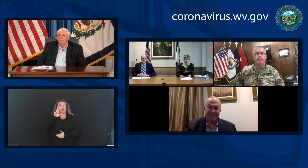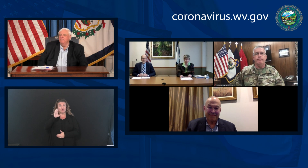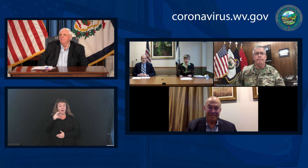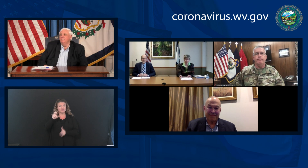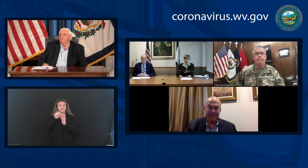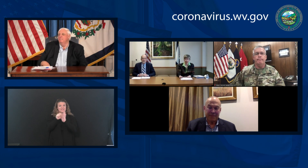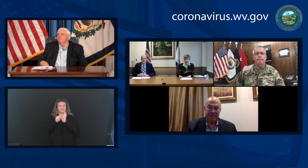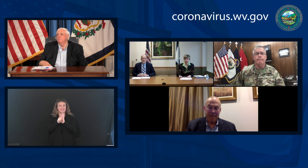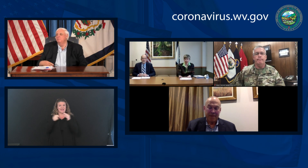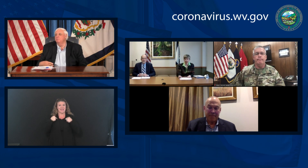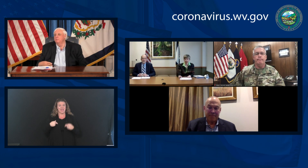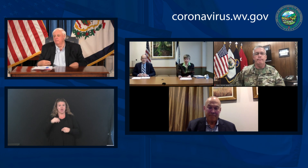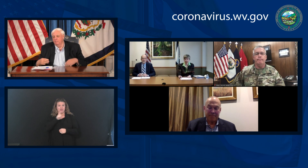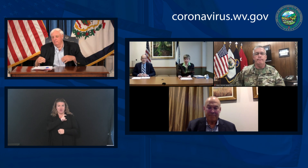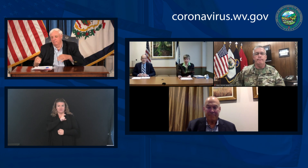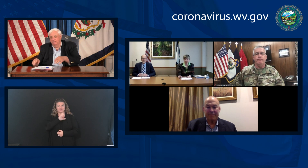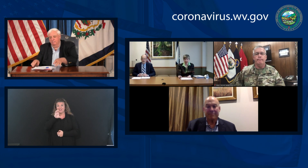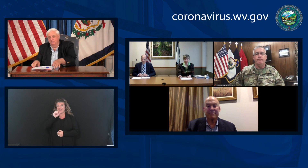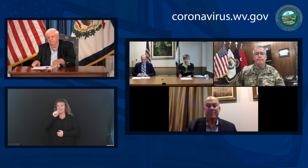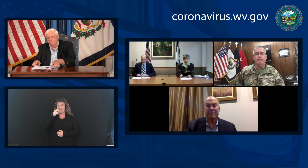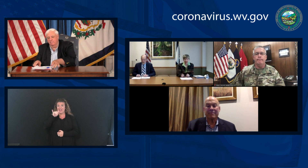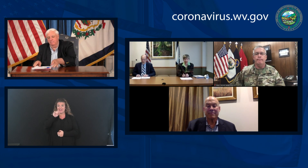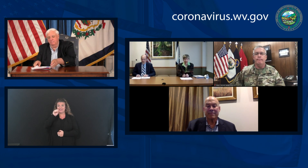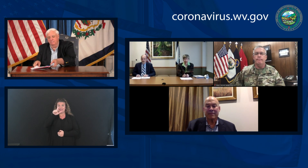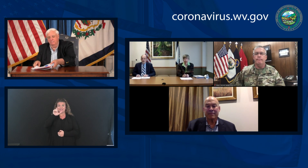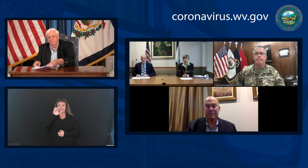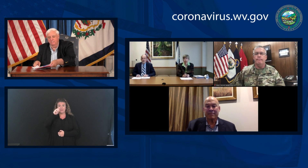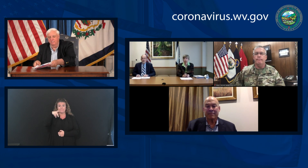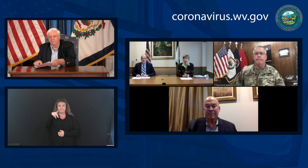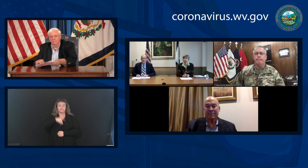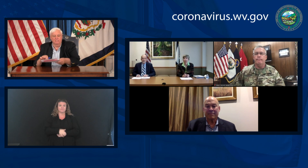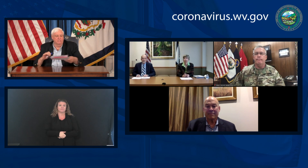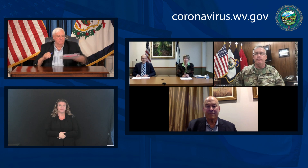State Health Officer, Dr. Kathy Slim.